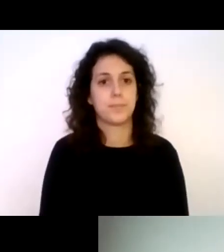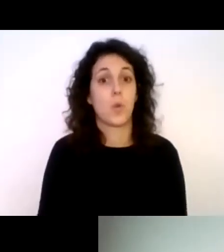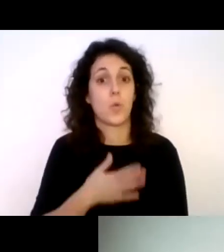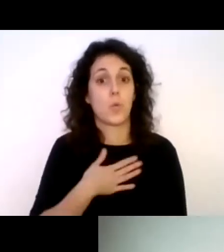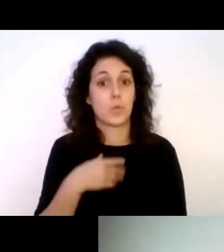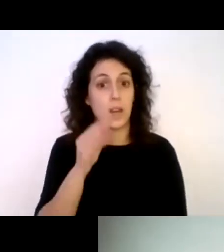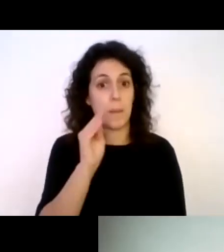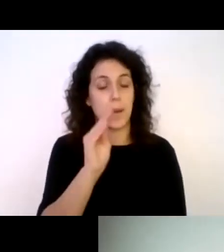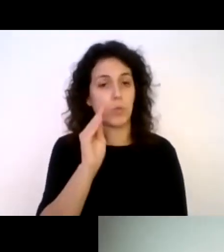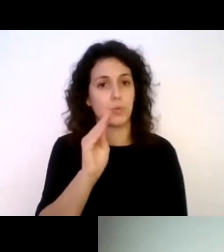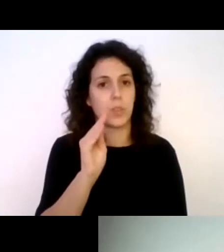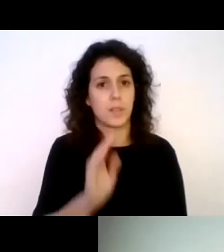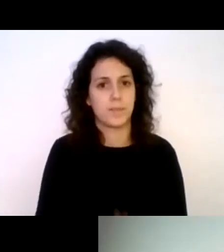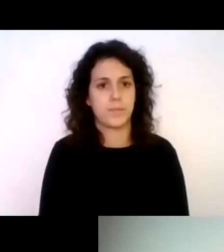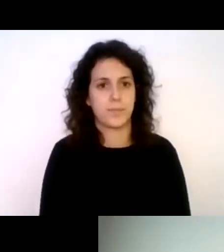preguntar.